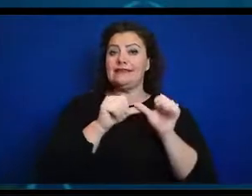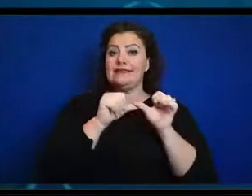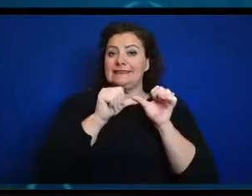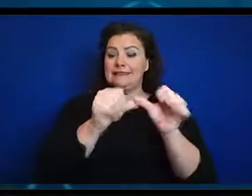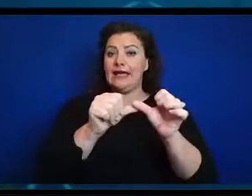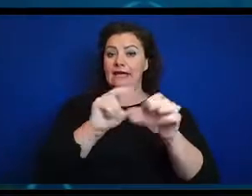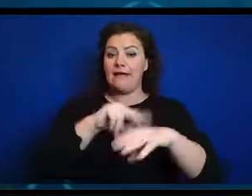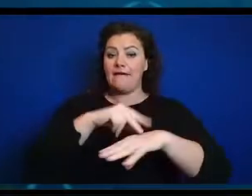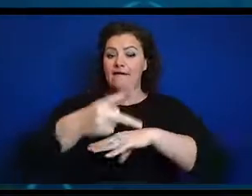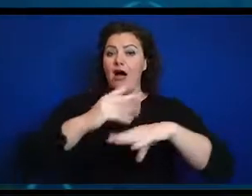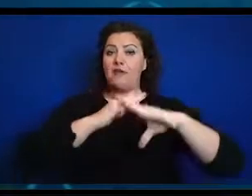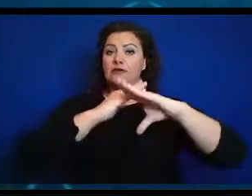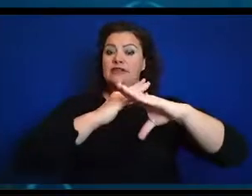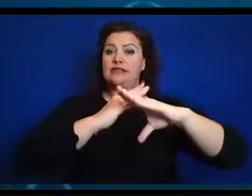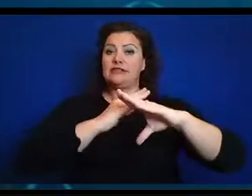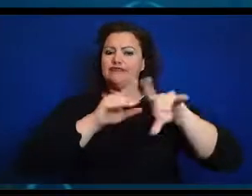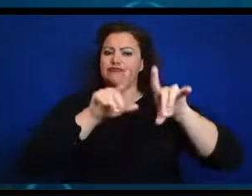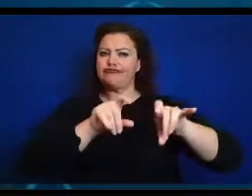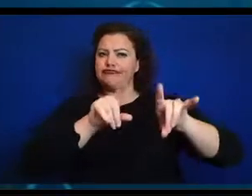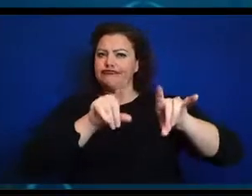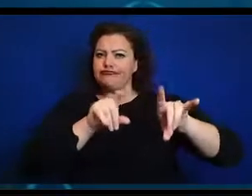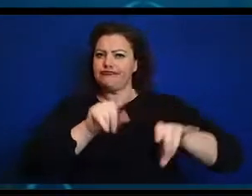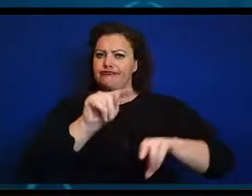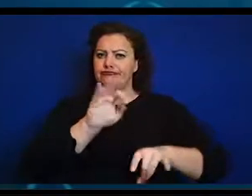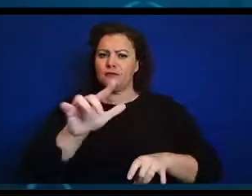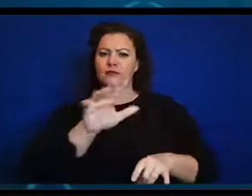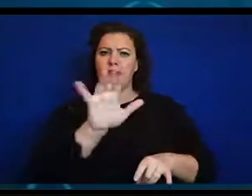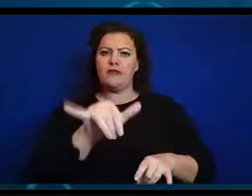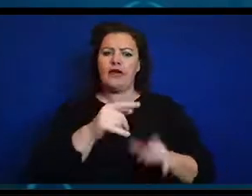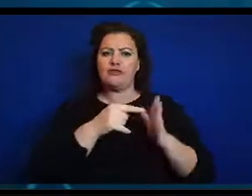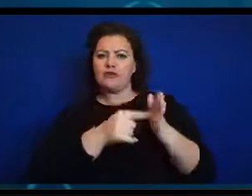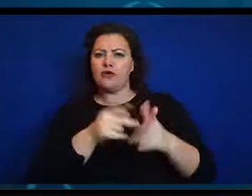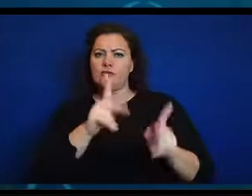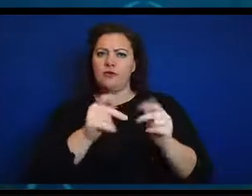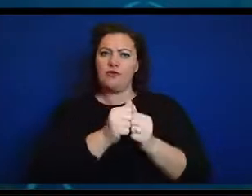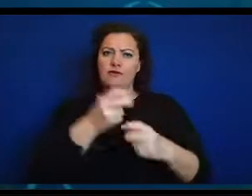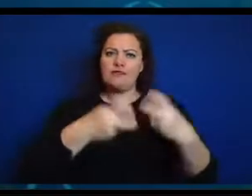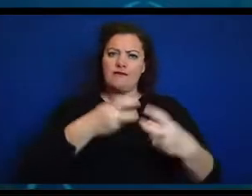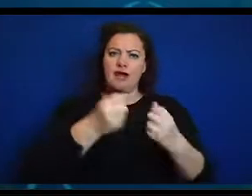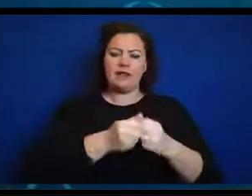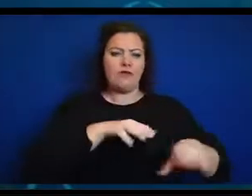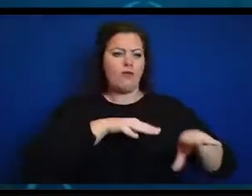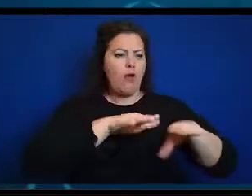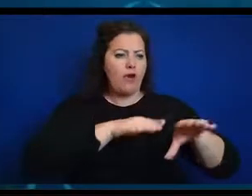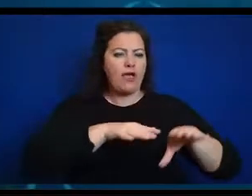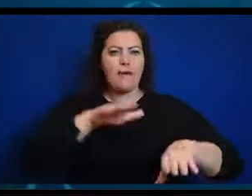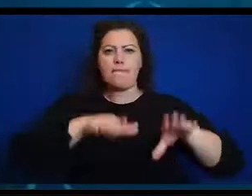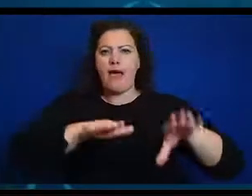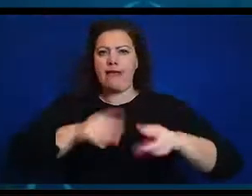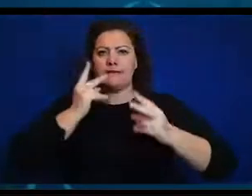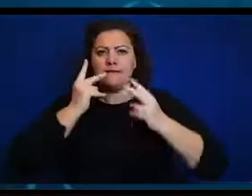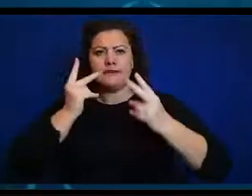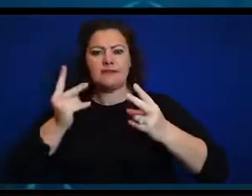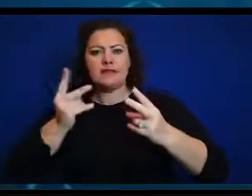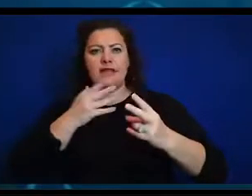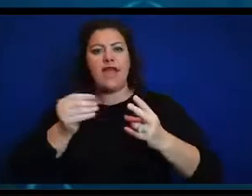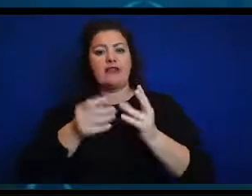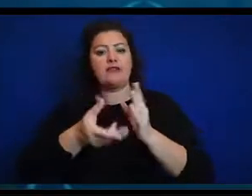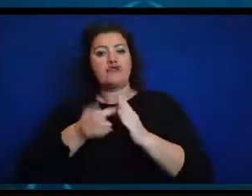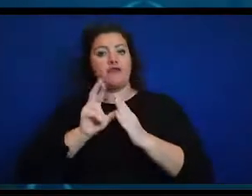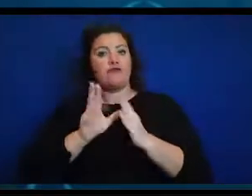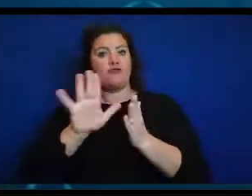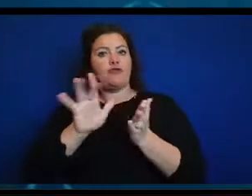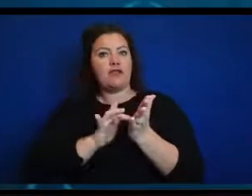prevention screening tool, which assesses for difficulty with walking, balance, or vision, and reviews medication lists, is used by